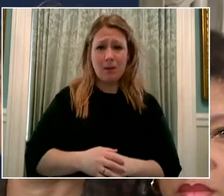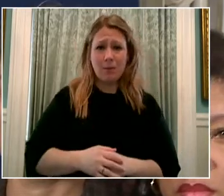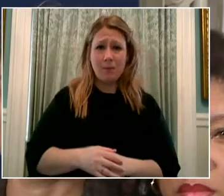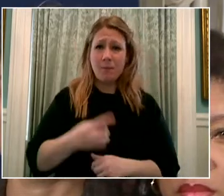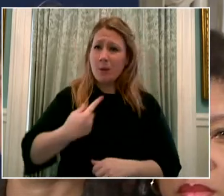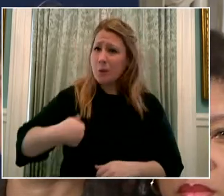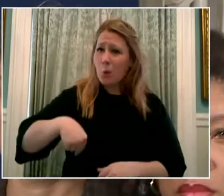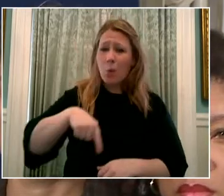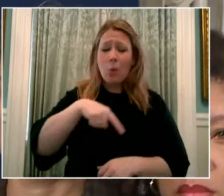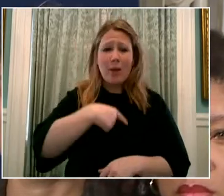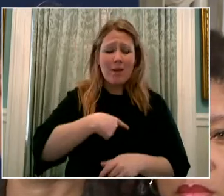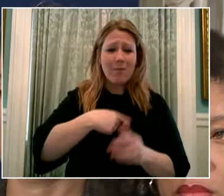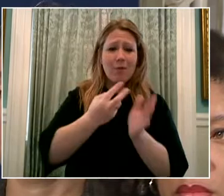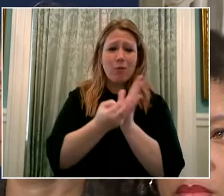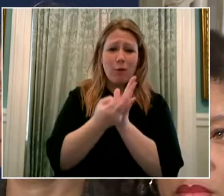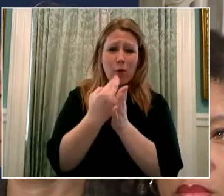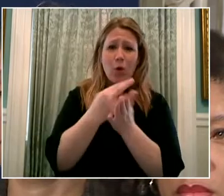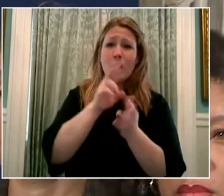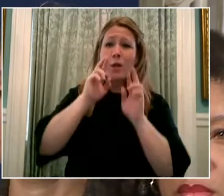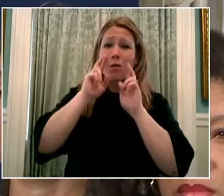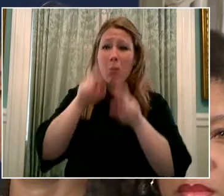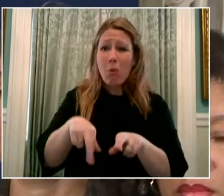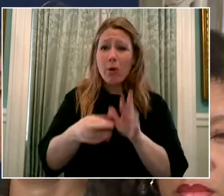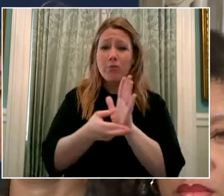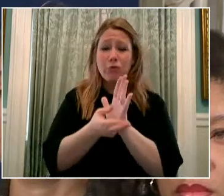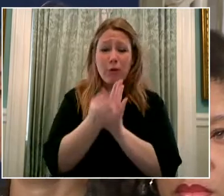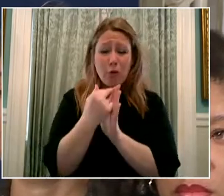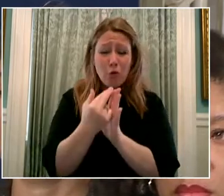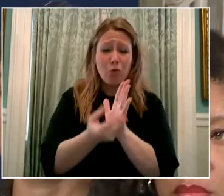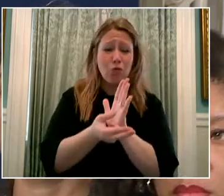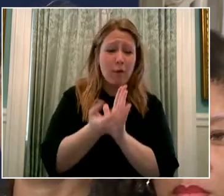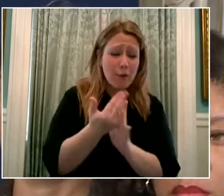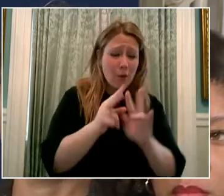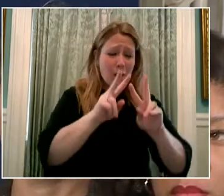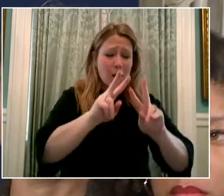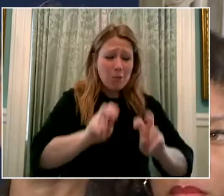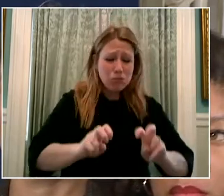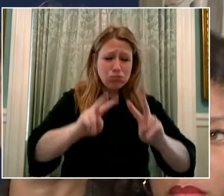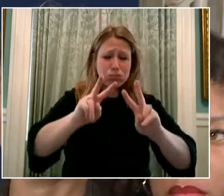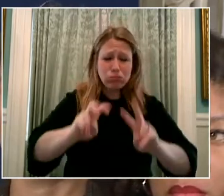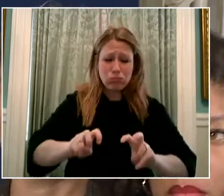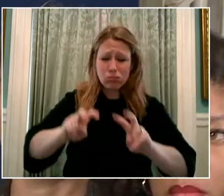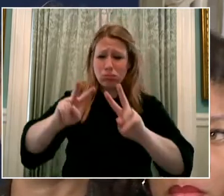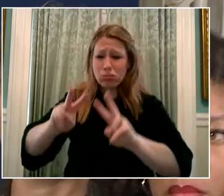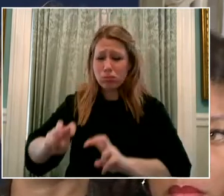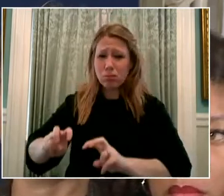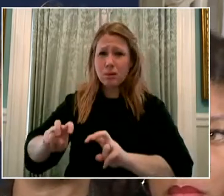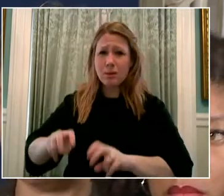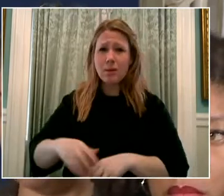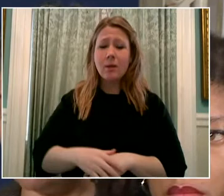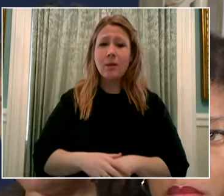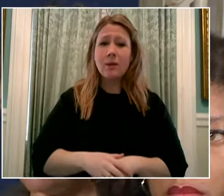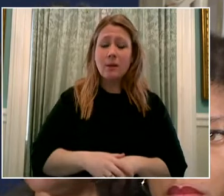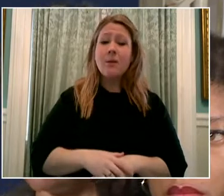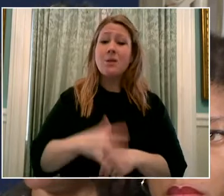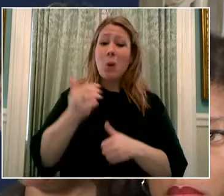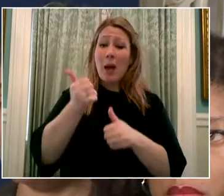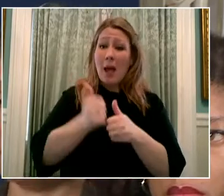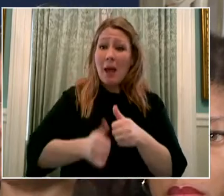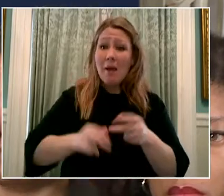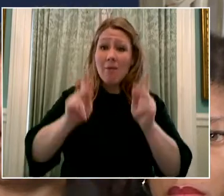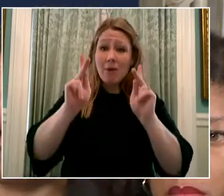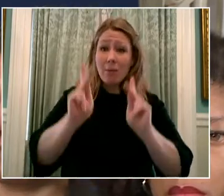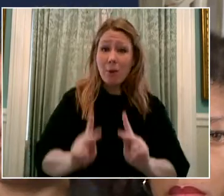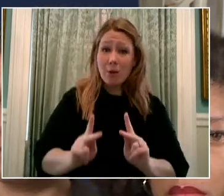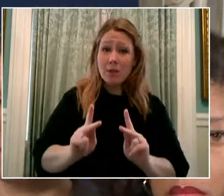budgets. Did you notice that everyone that puts forward a proposal on balancing the budget, none of them talk about